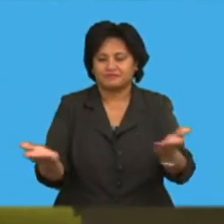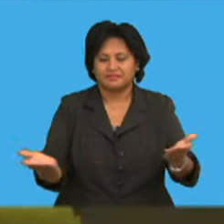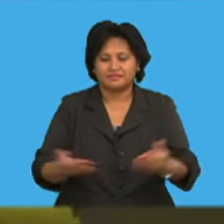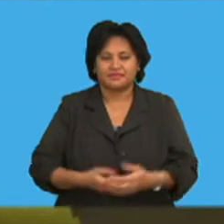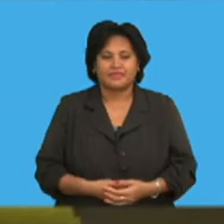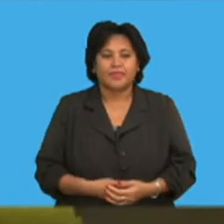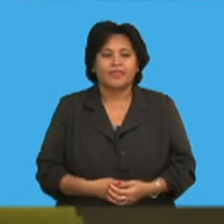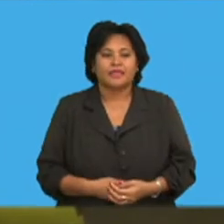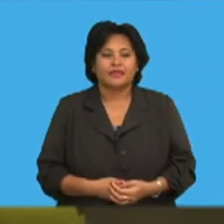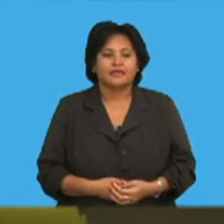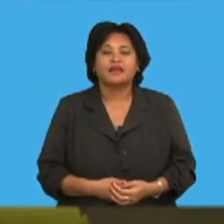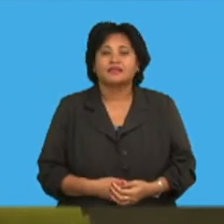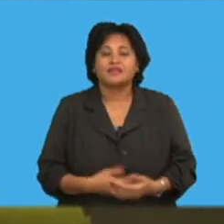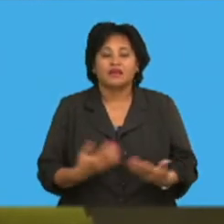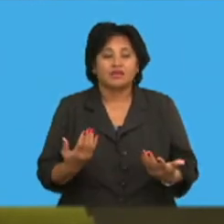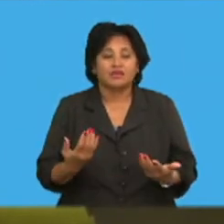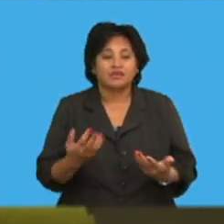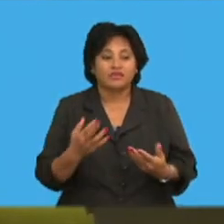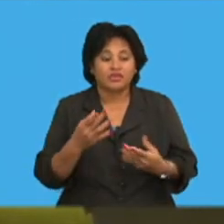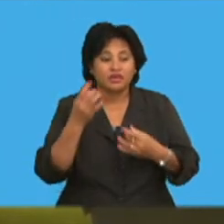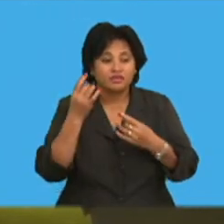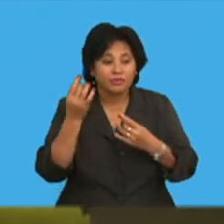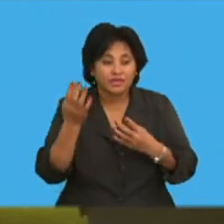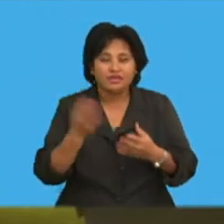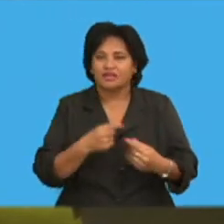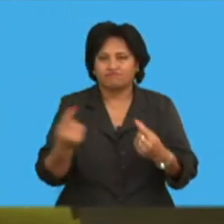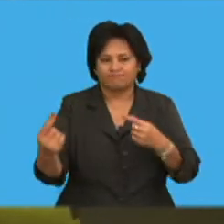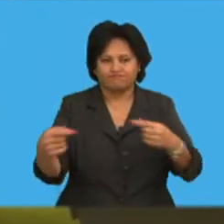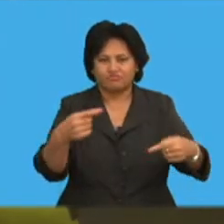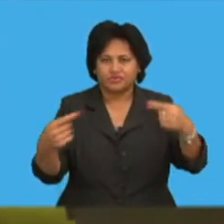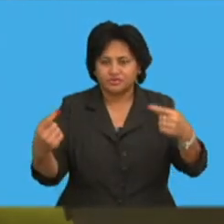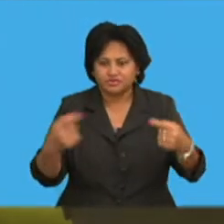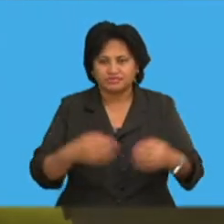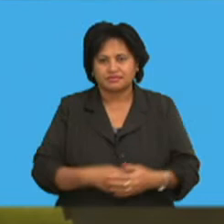Madam Speaker, this information. You don't know the difference between collection and collection. Order.